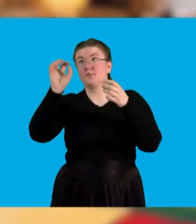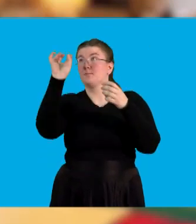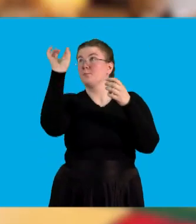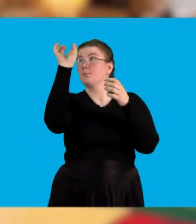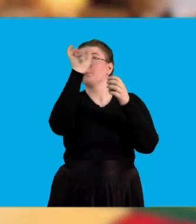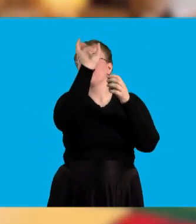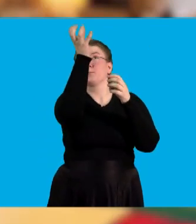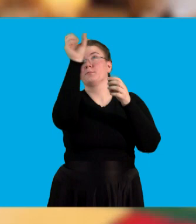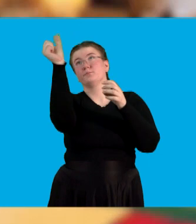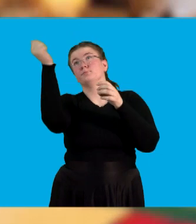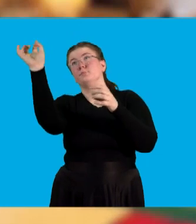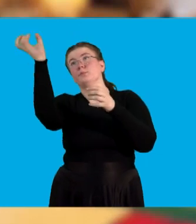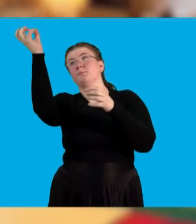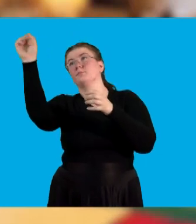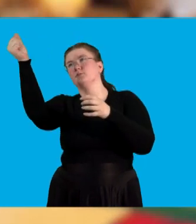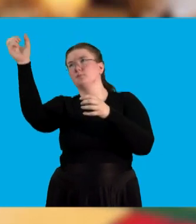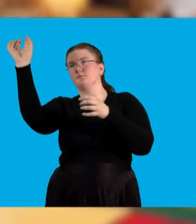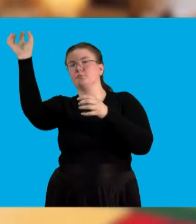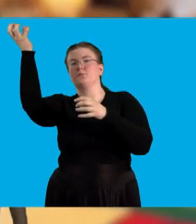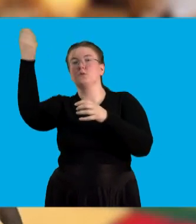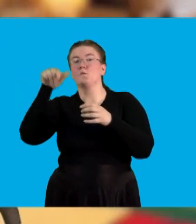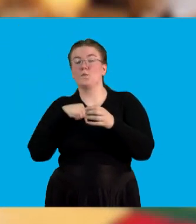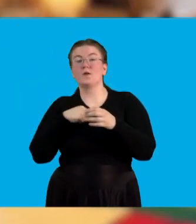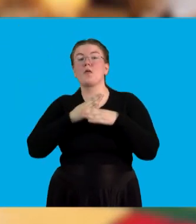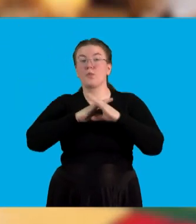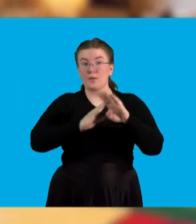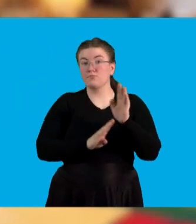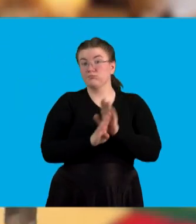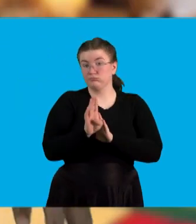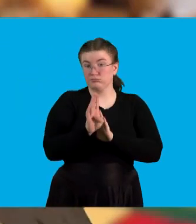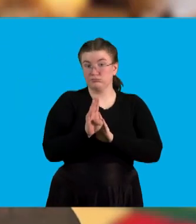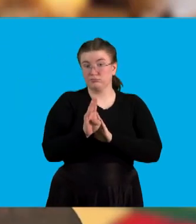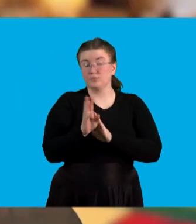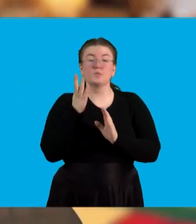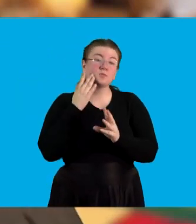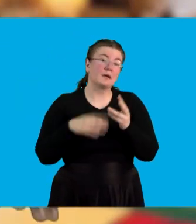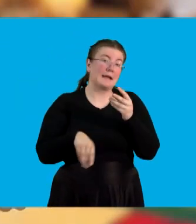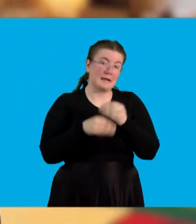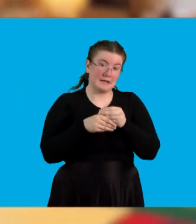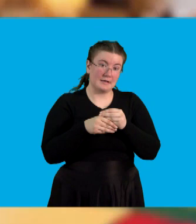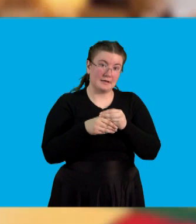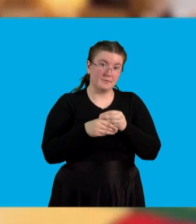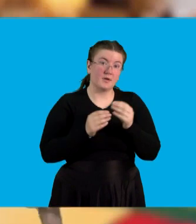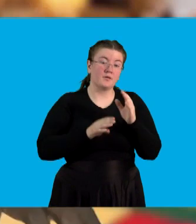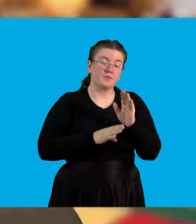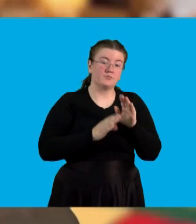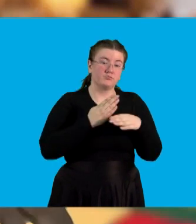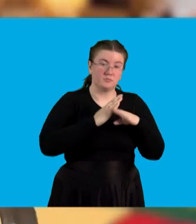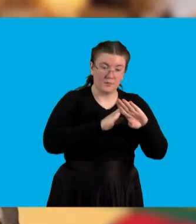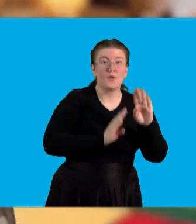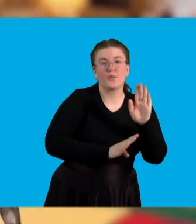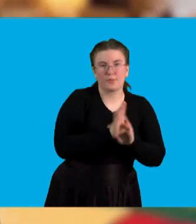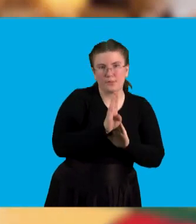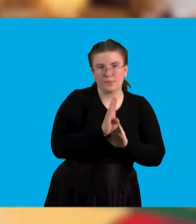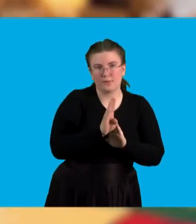our resistors. The more bulbs we add in an electric circuit, we are increasing the resistance. So once the resistance increases,